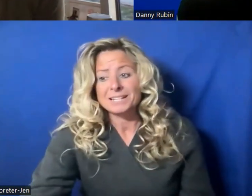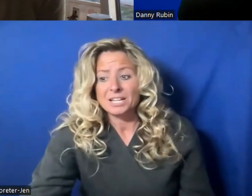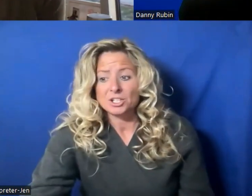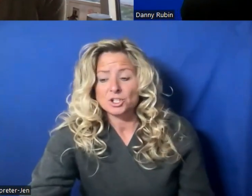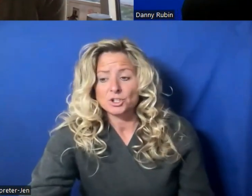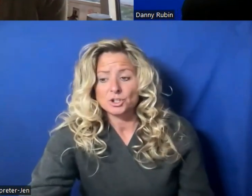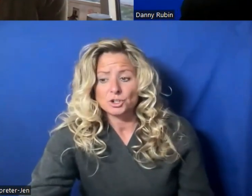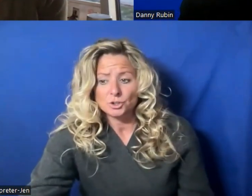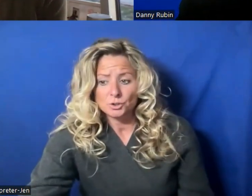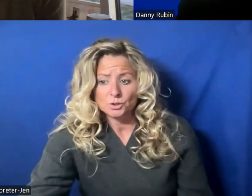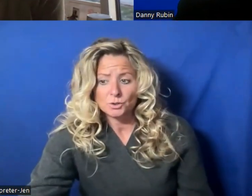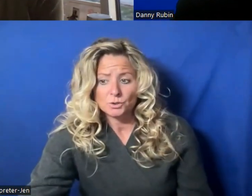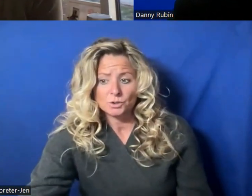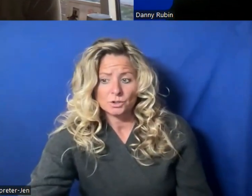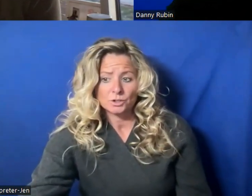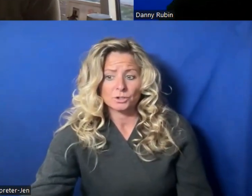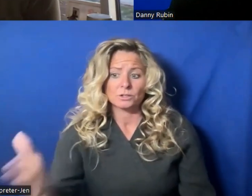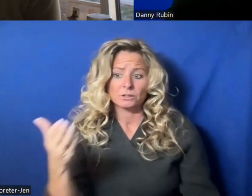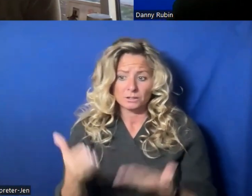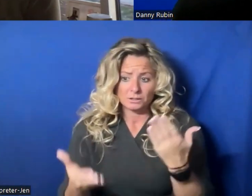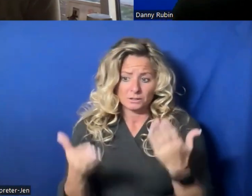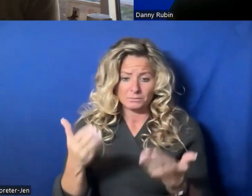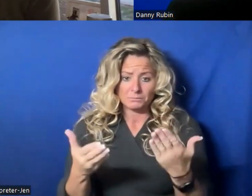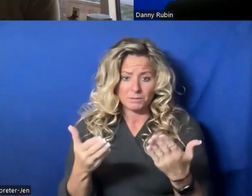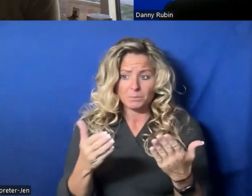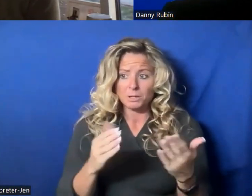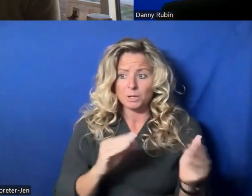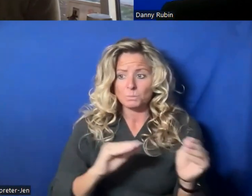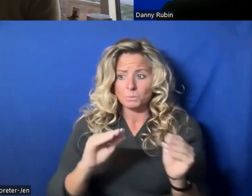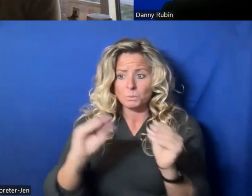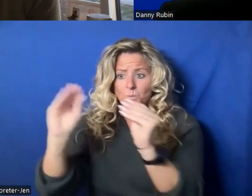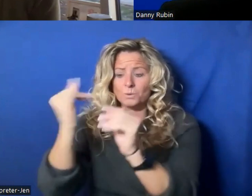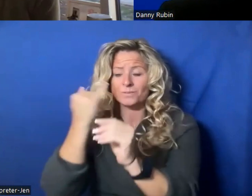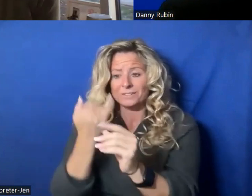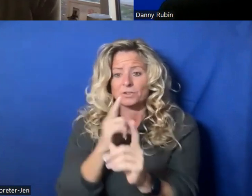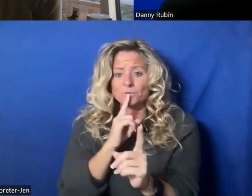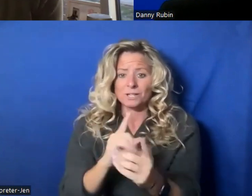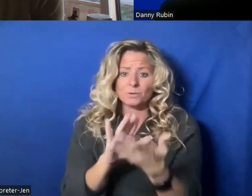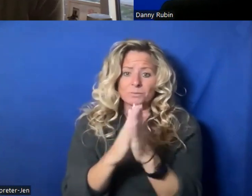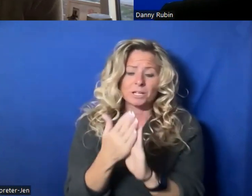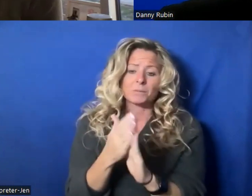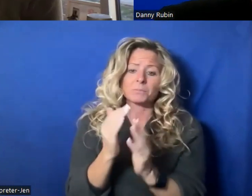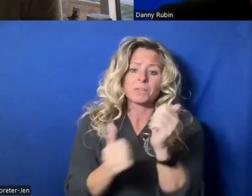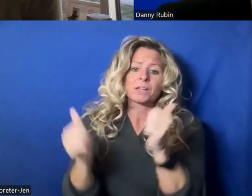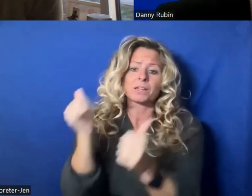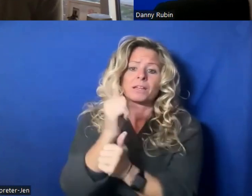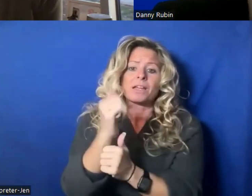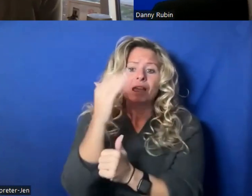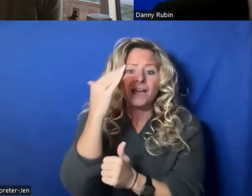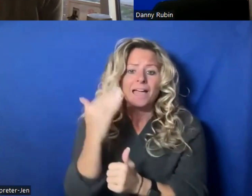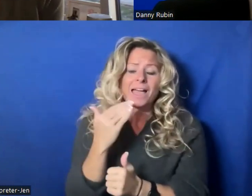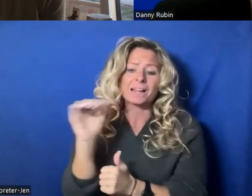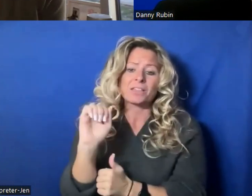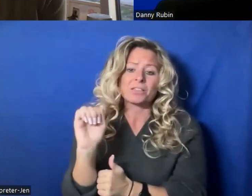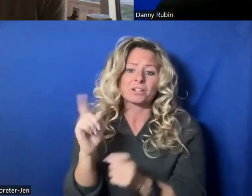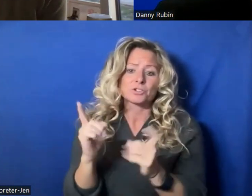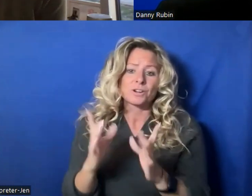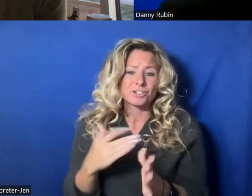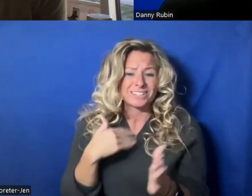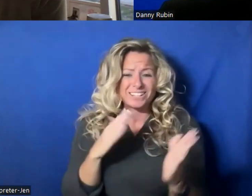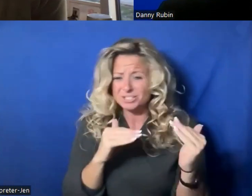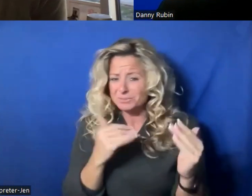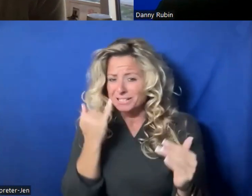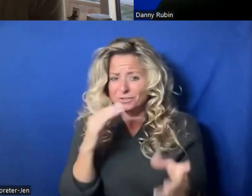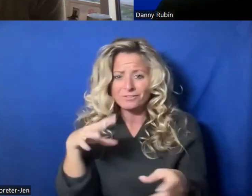you may even would have to keep moving even further if you wanted to ultimately be the head athletic director. Is it just the expectation that if you're